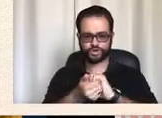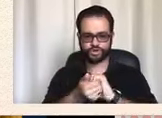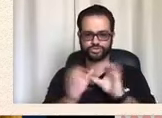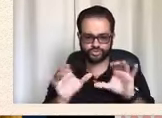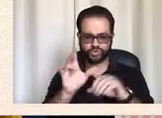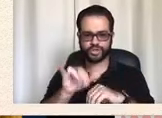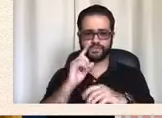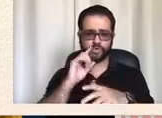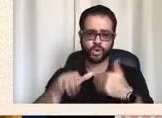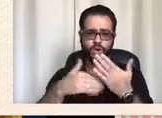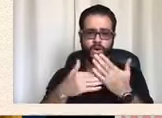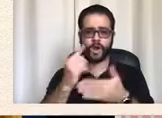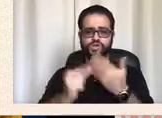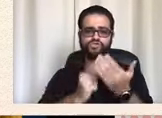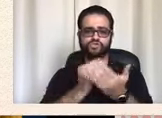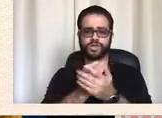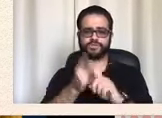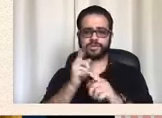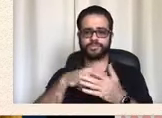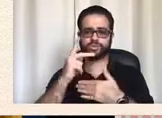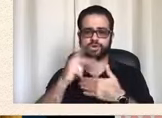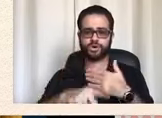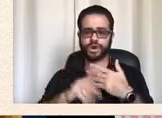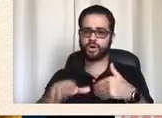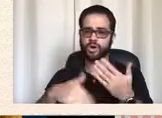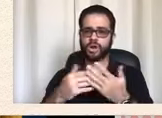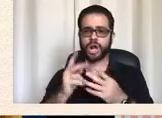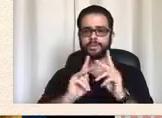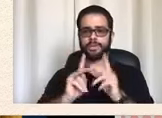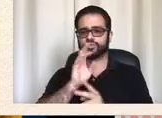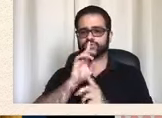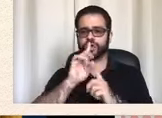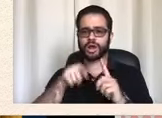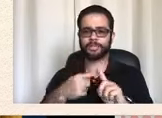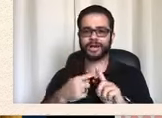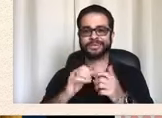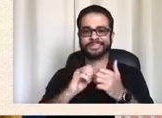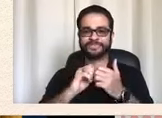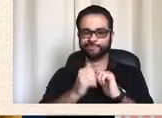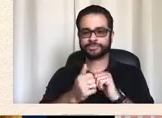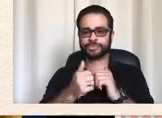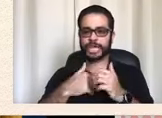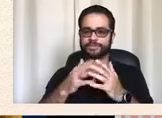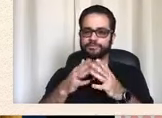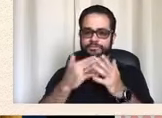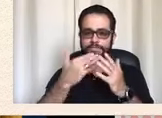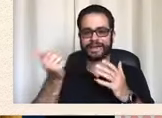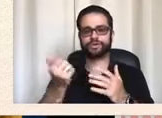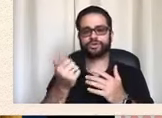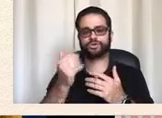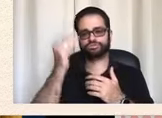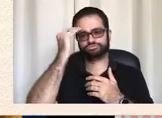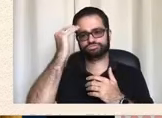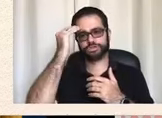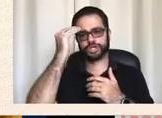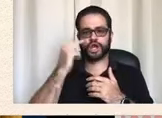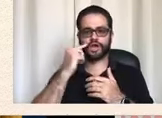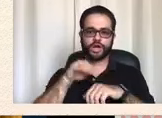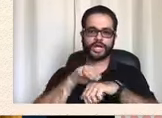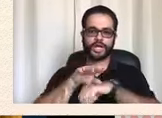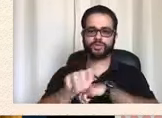the program. They all come out of the program talking about how they're so much better equipped to influence others,